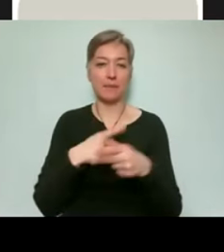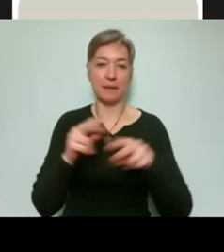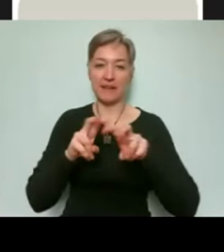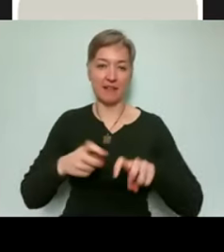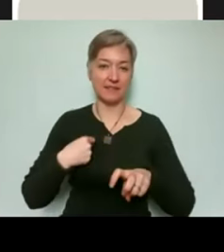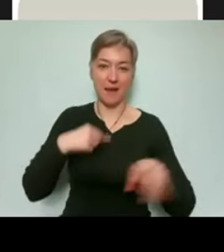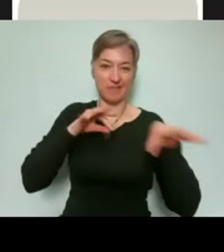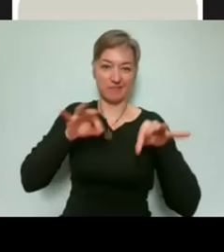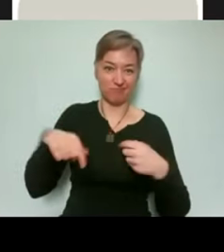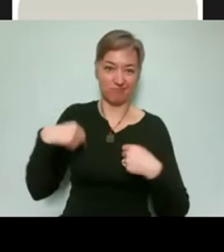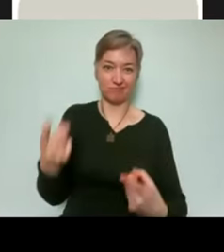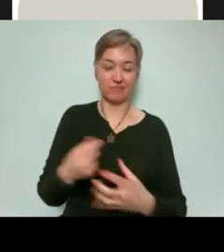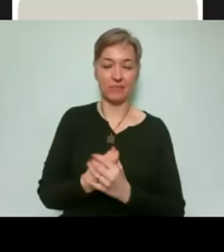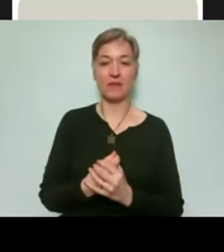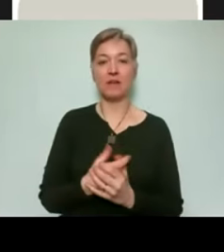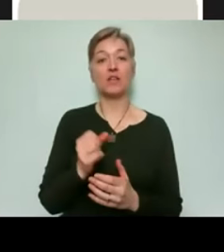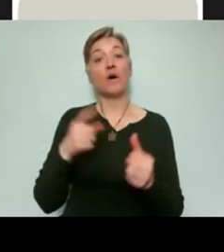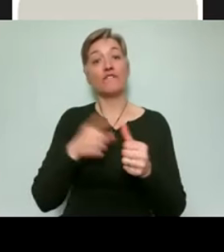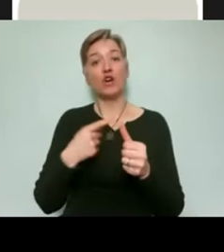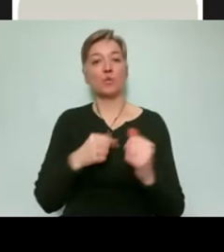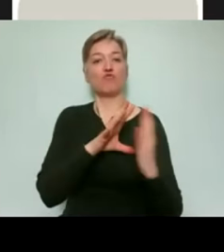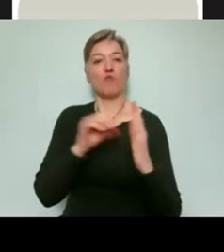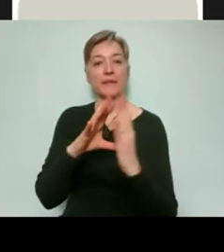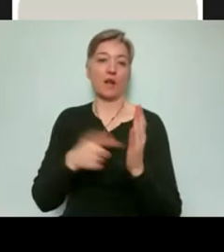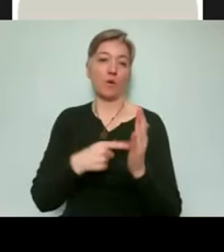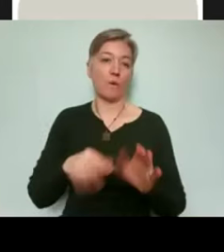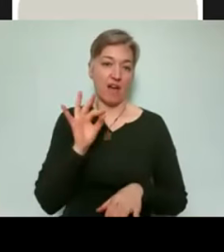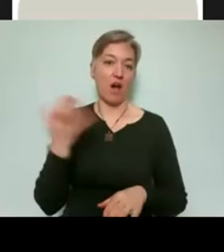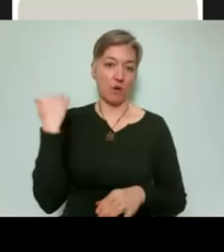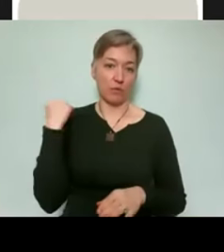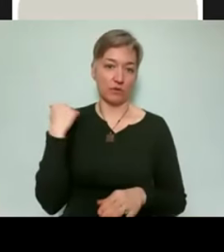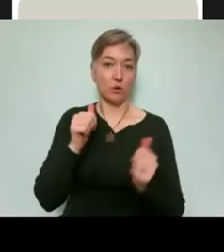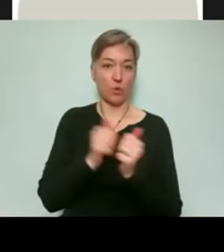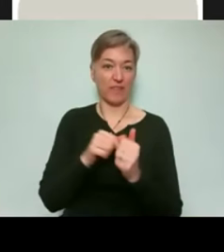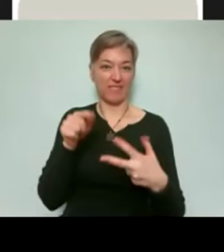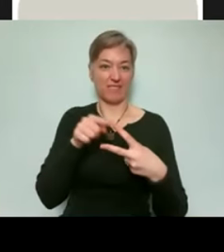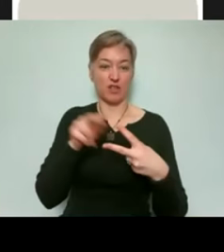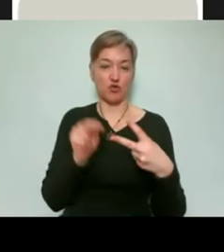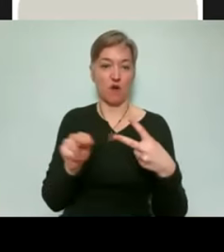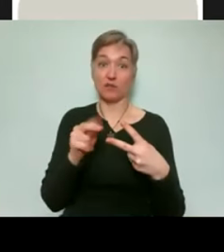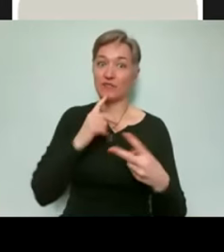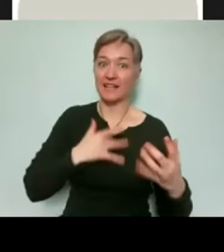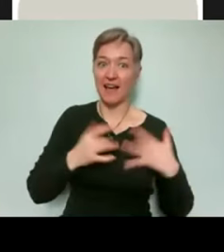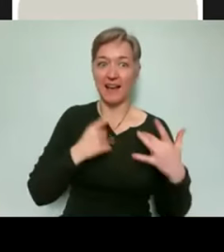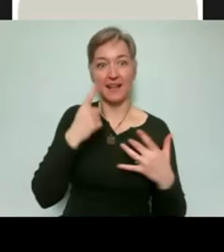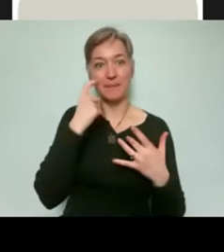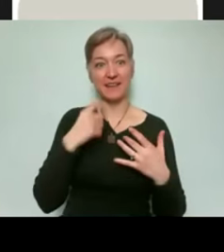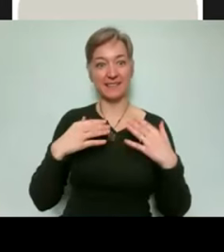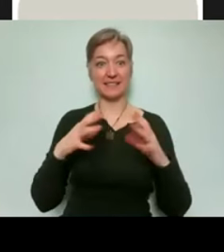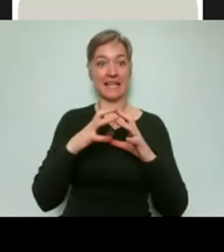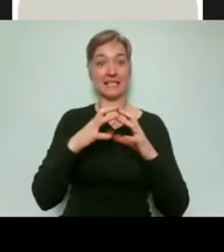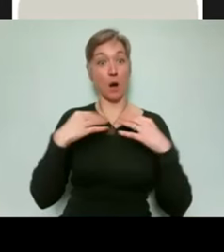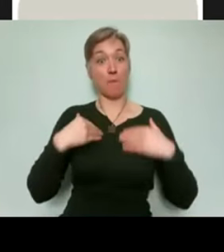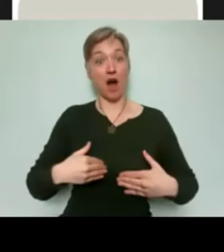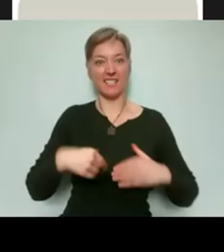telling you throughout the talk. So first of all, we replicated our finding in these neurons, which was exciting, especially because their cell bodies are very deep in the cortex.